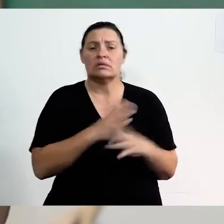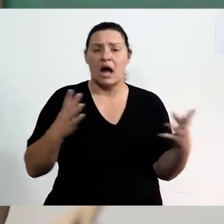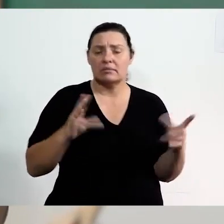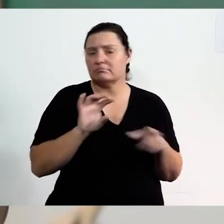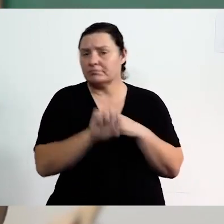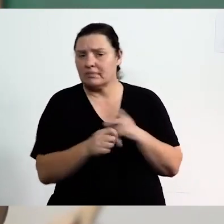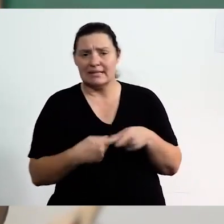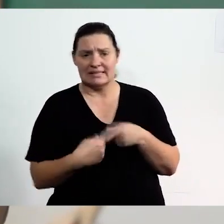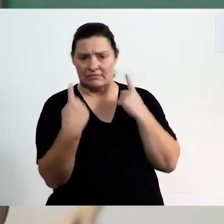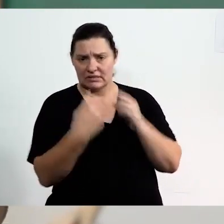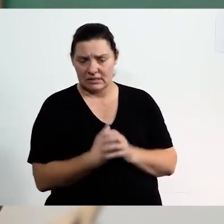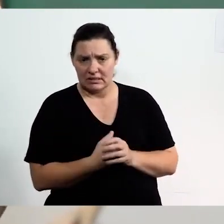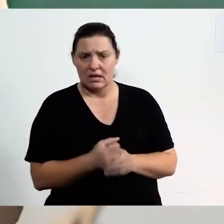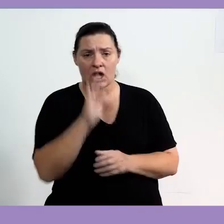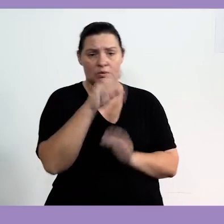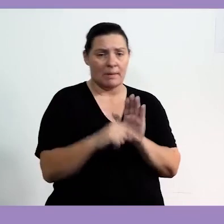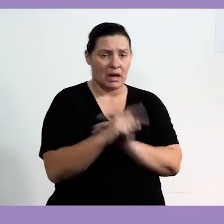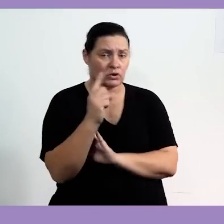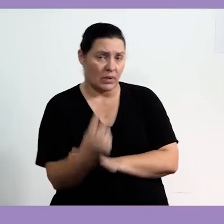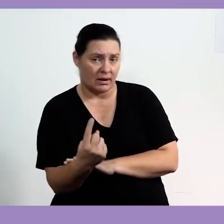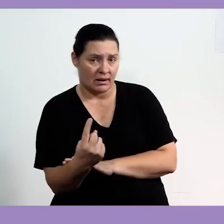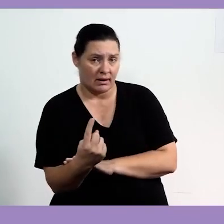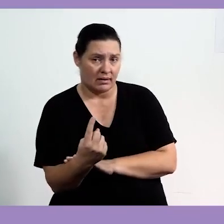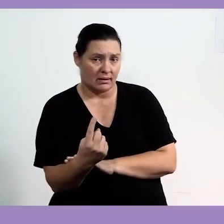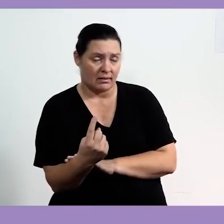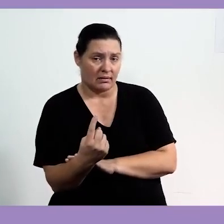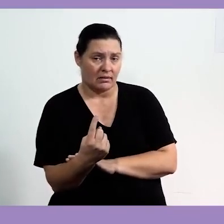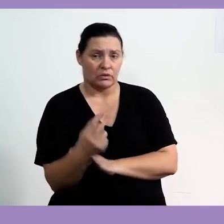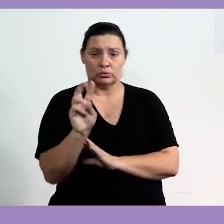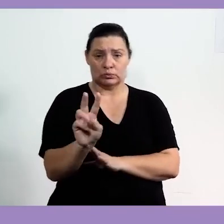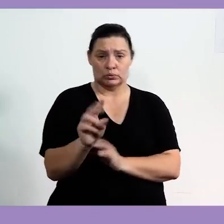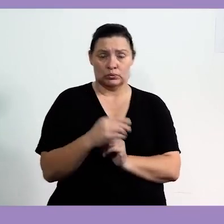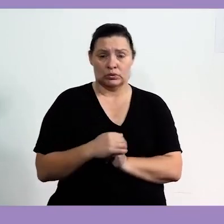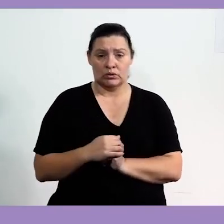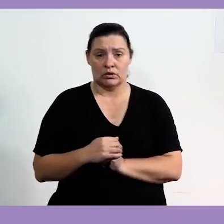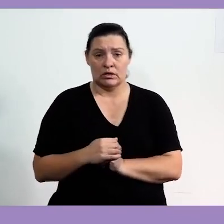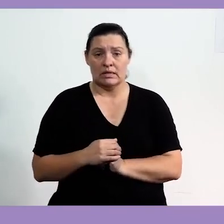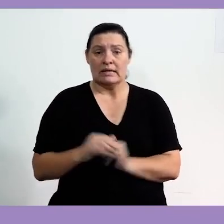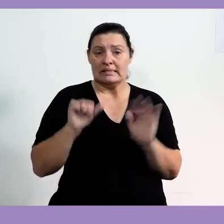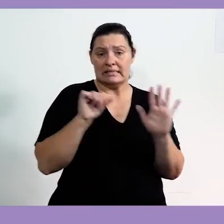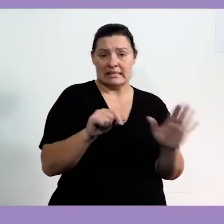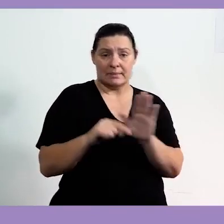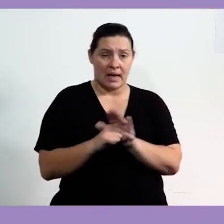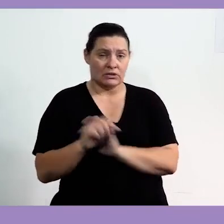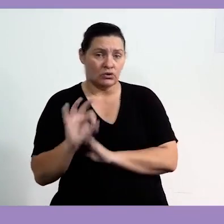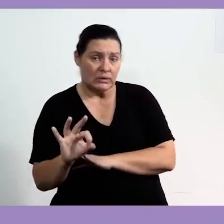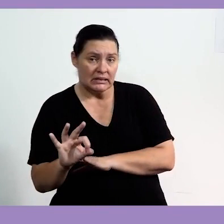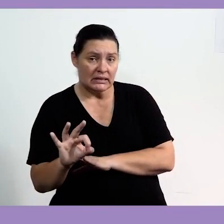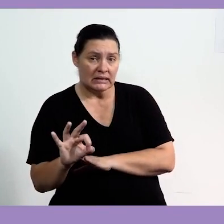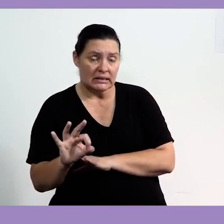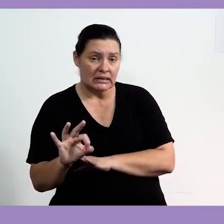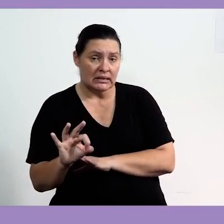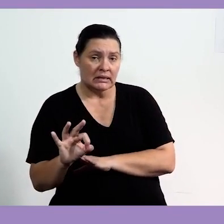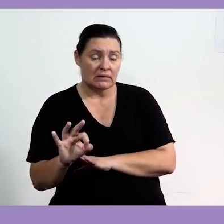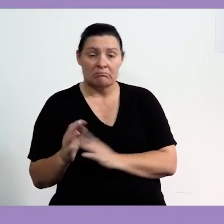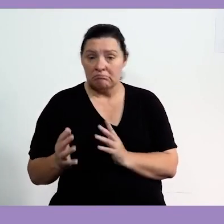let's start by finding the difference. So 3 minus 1 would be 2. And then 6 minus